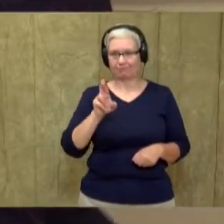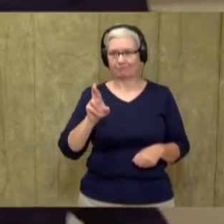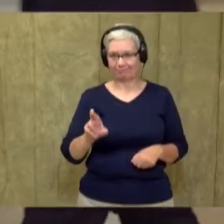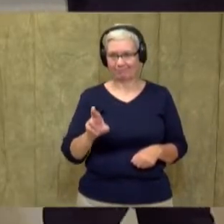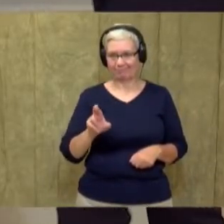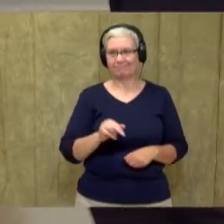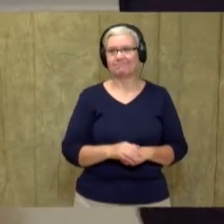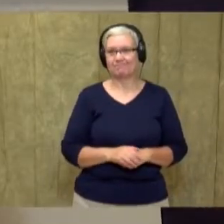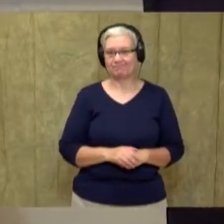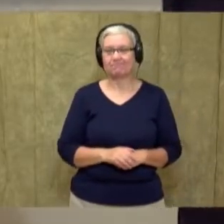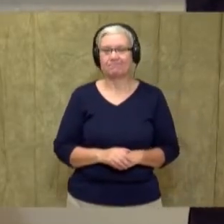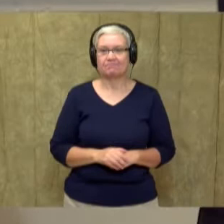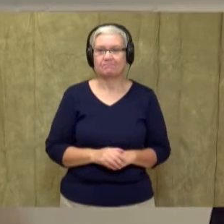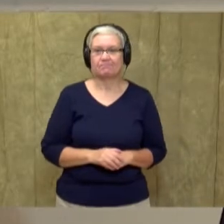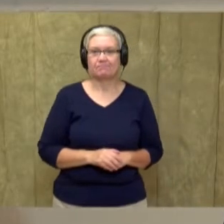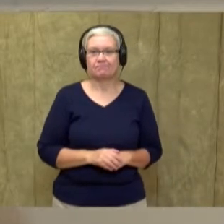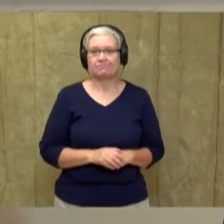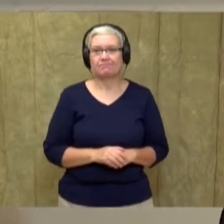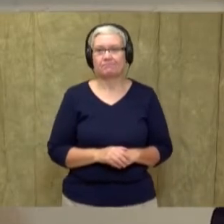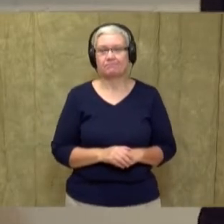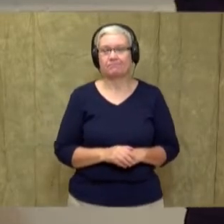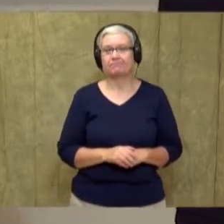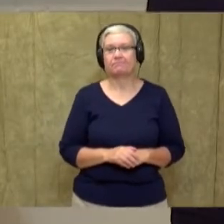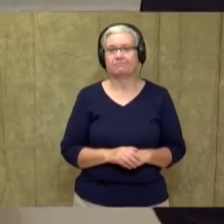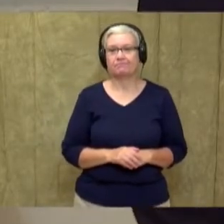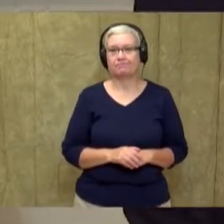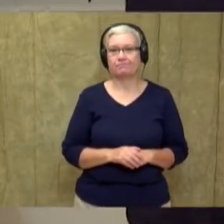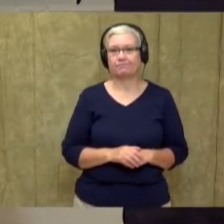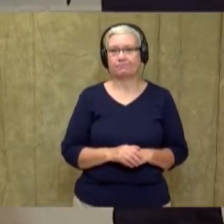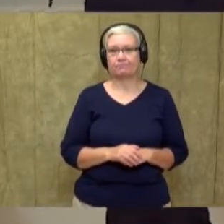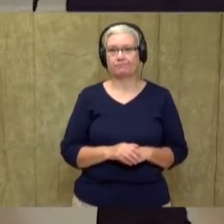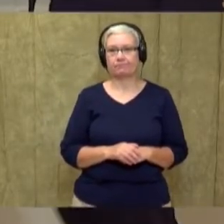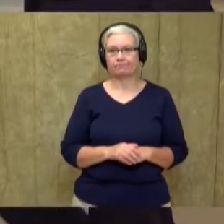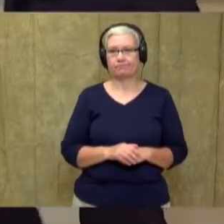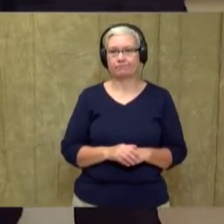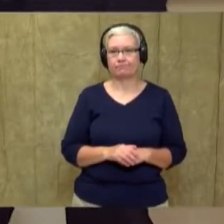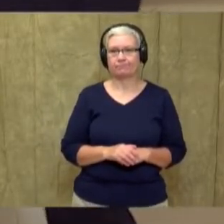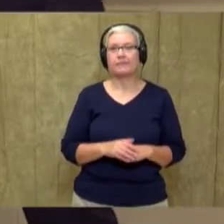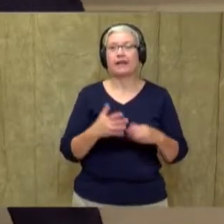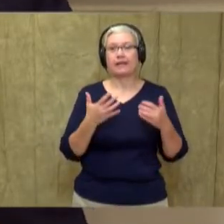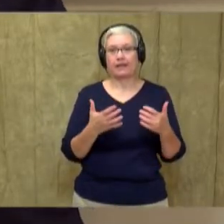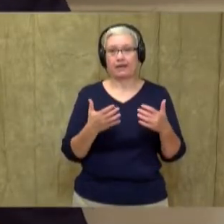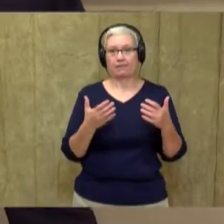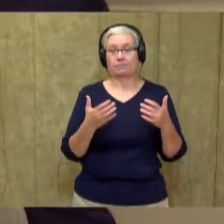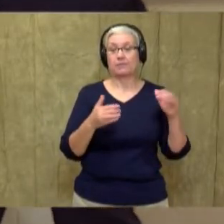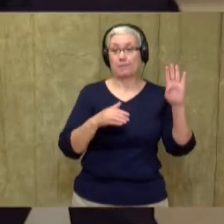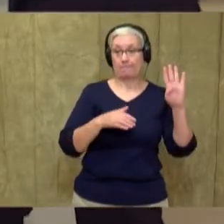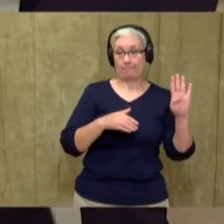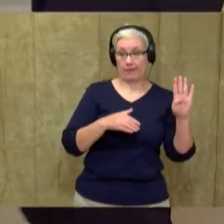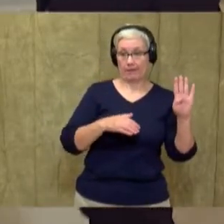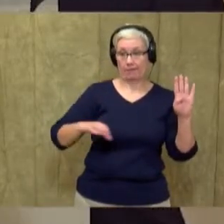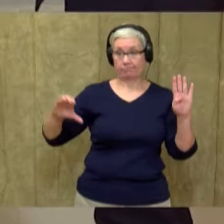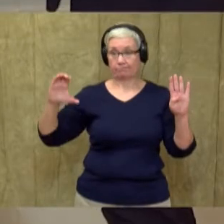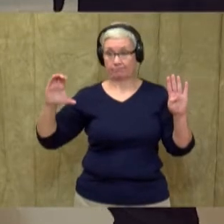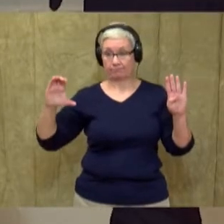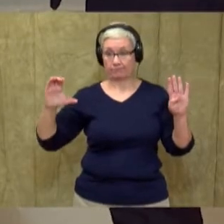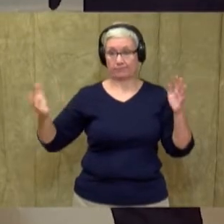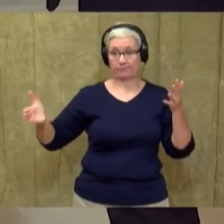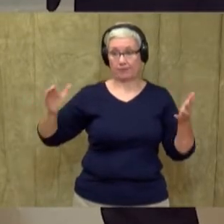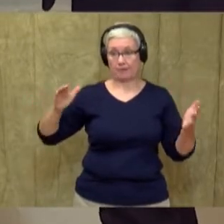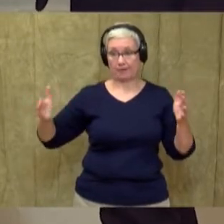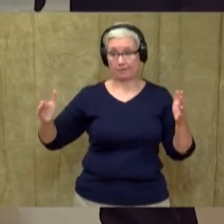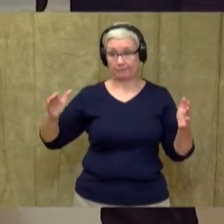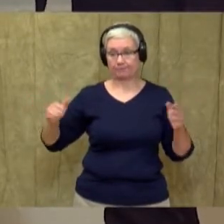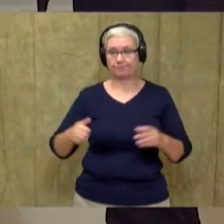same. I want to look at C now and compare that to B. What similarities